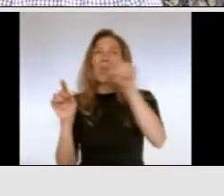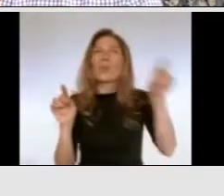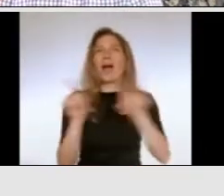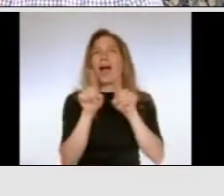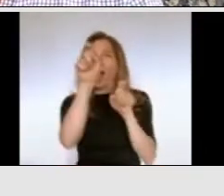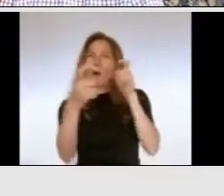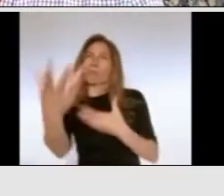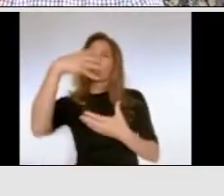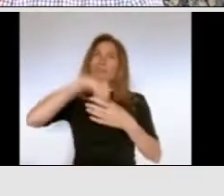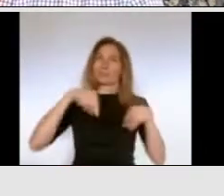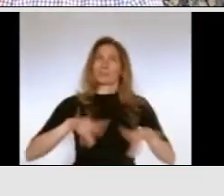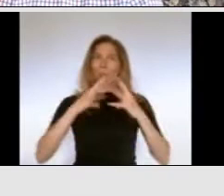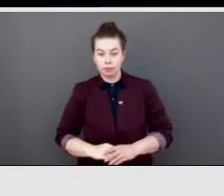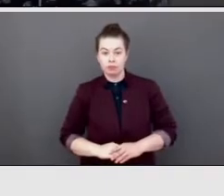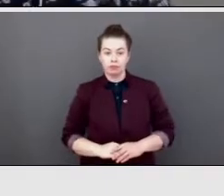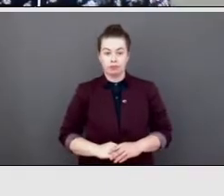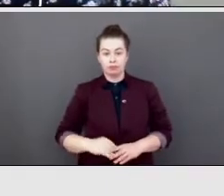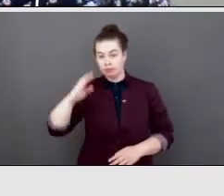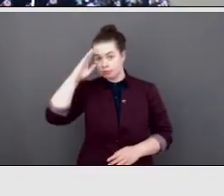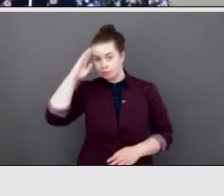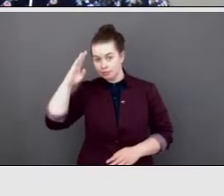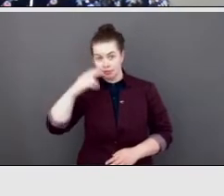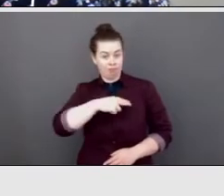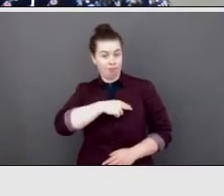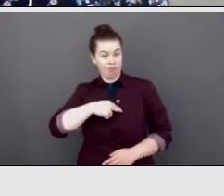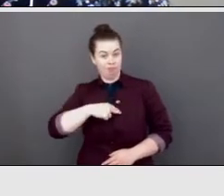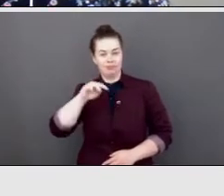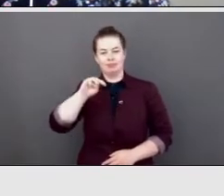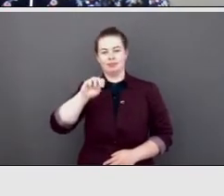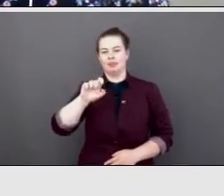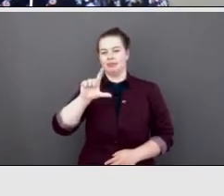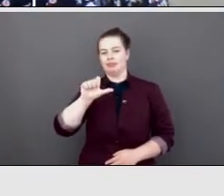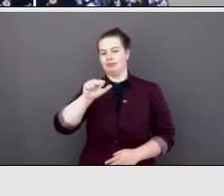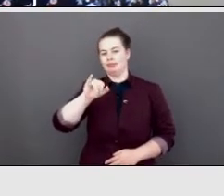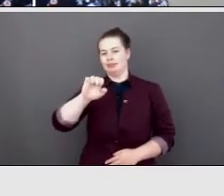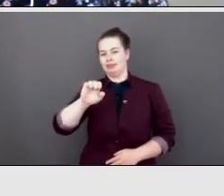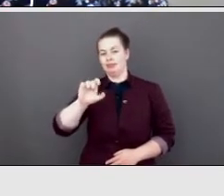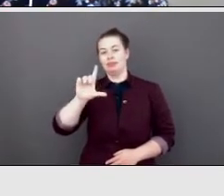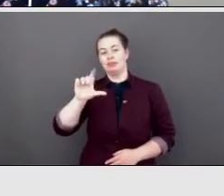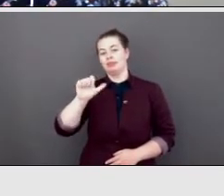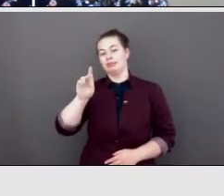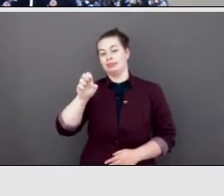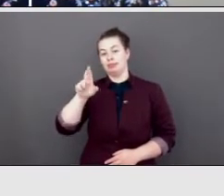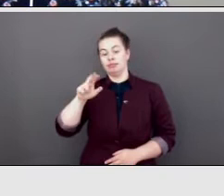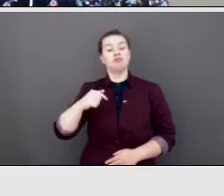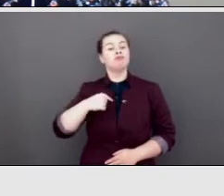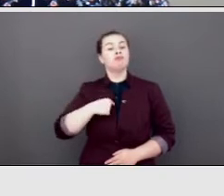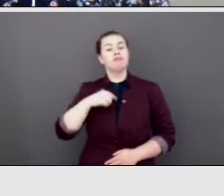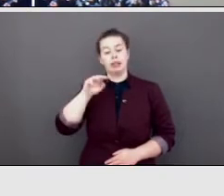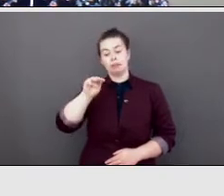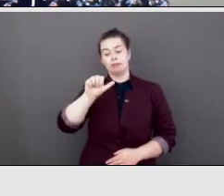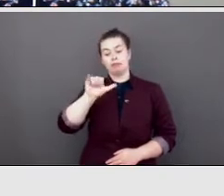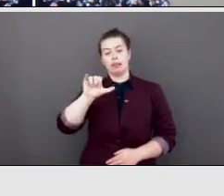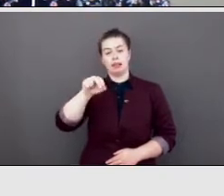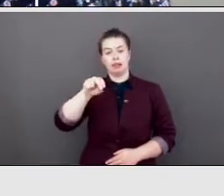webinar. Thanks very much. Hello, my name is Melanie Labor. I am part of the psychology department at